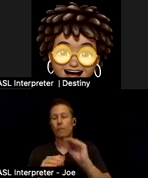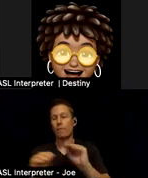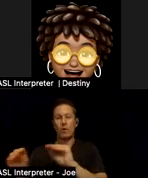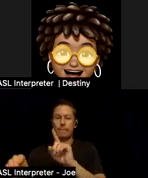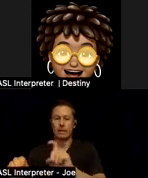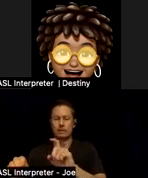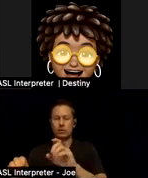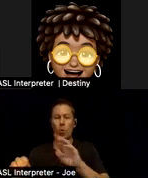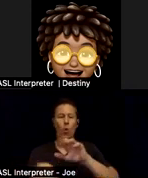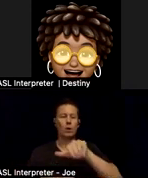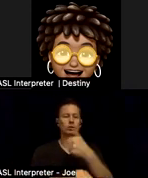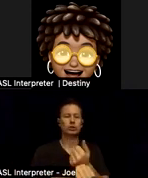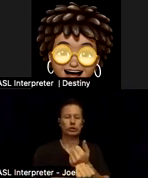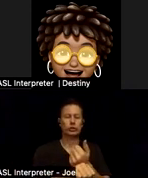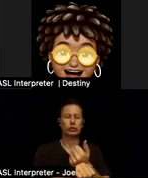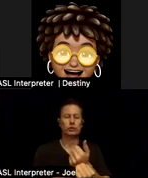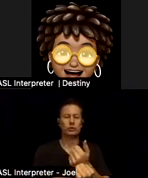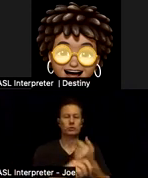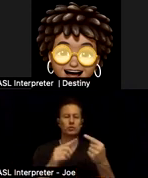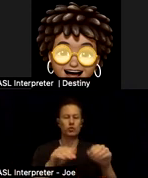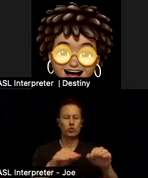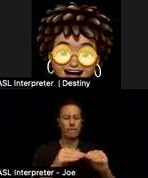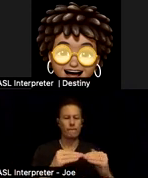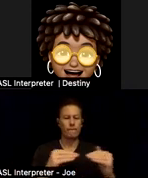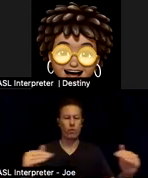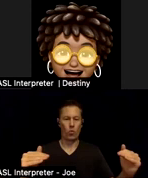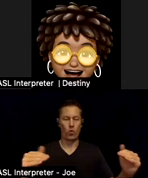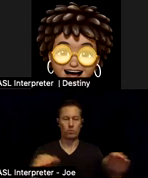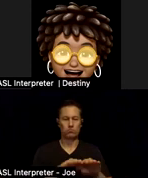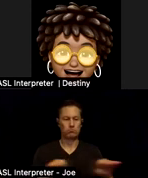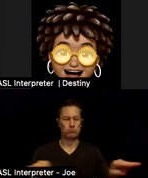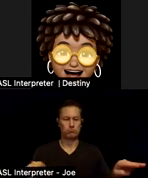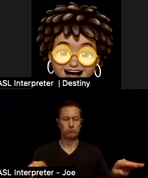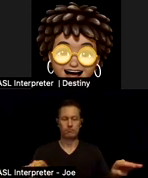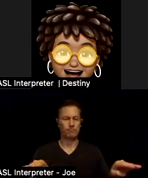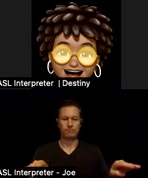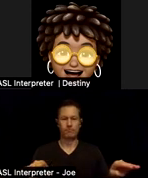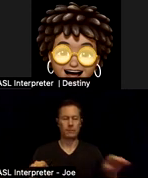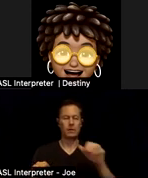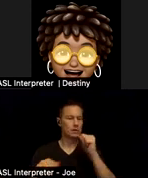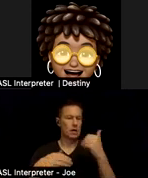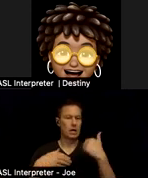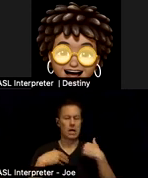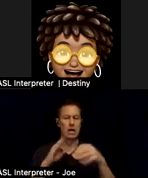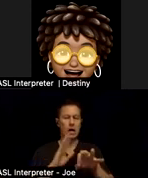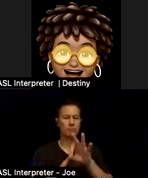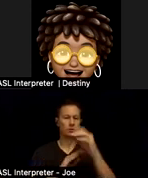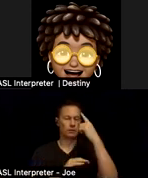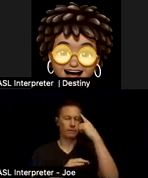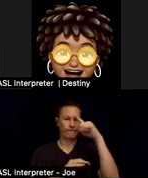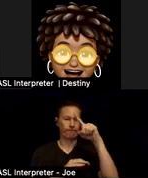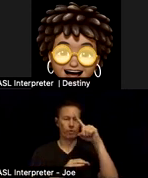needs to be secured to the floor. There's no option for